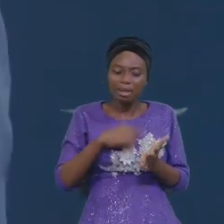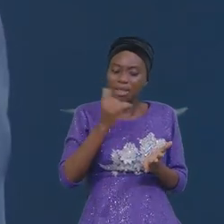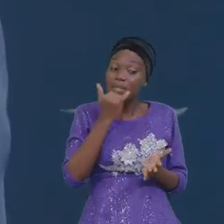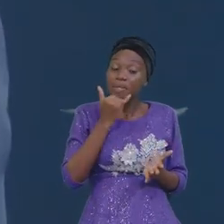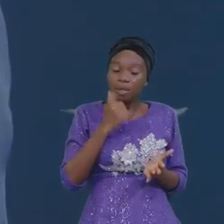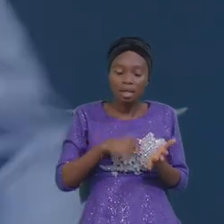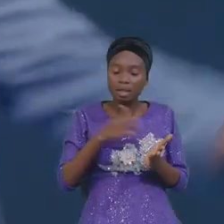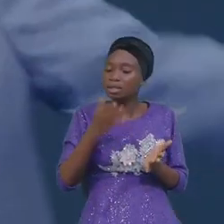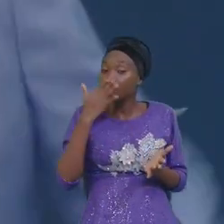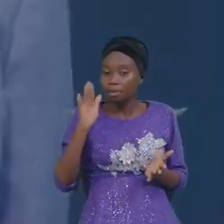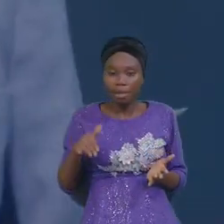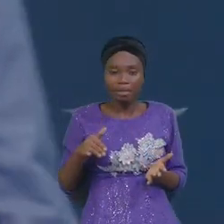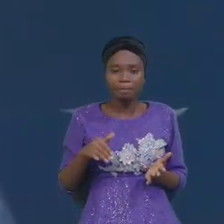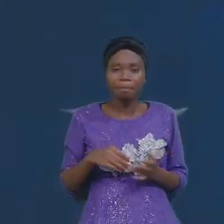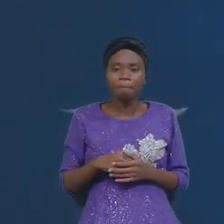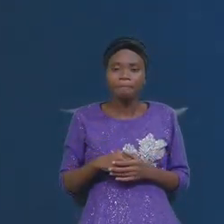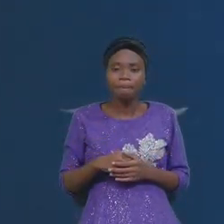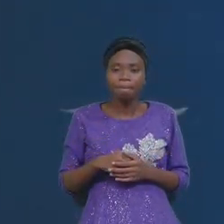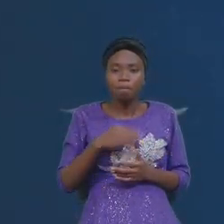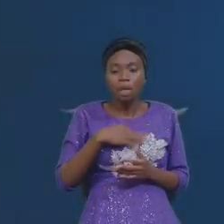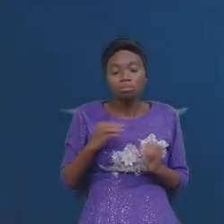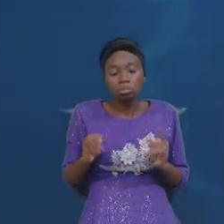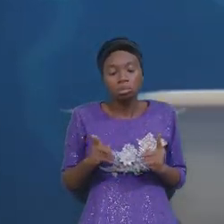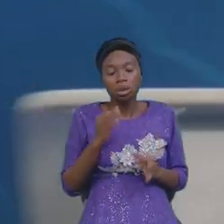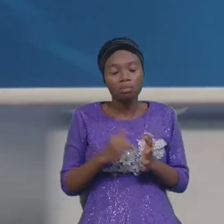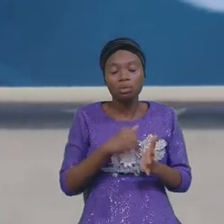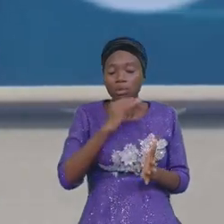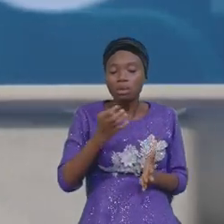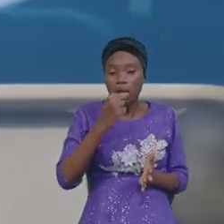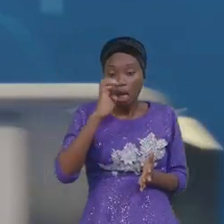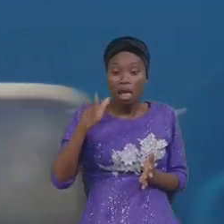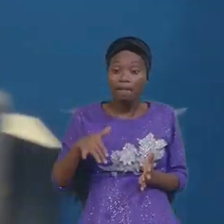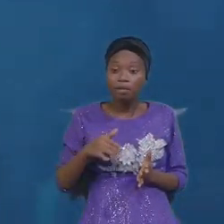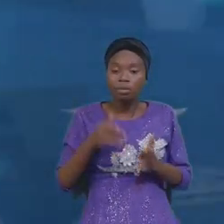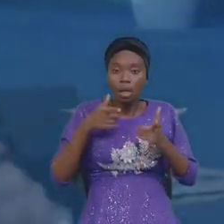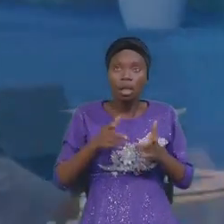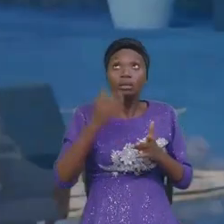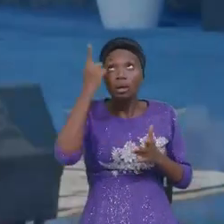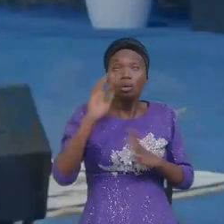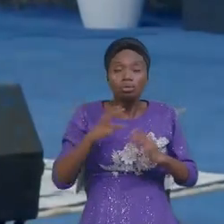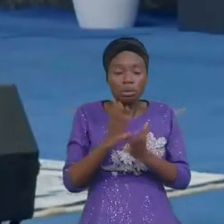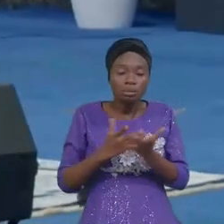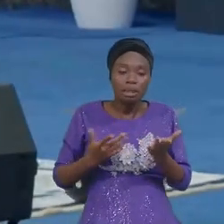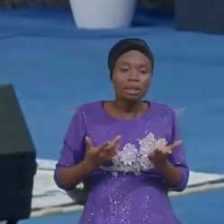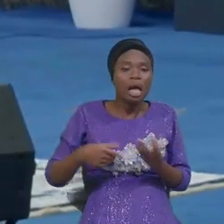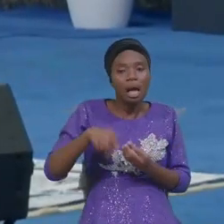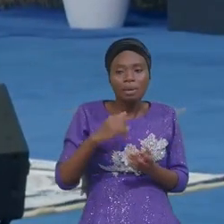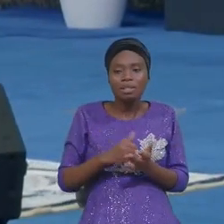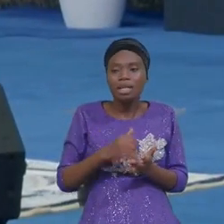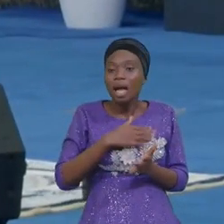evil. Okay, if it's evil, let God act and do something about it. And God